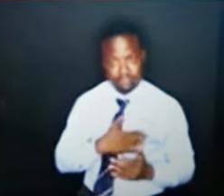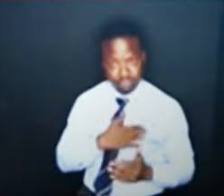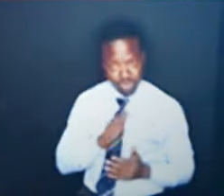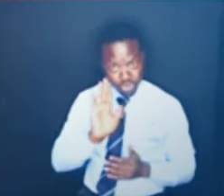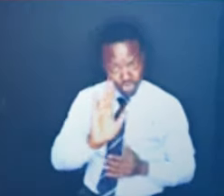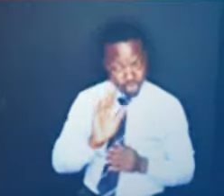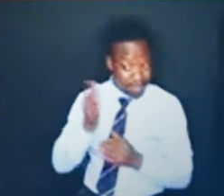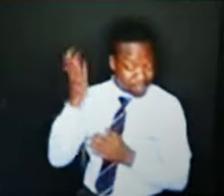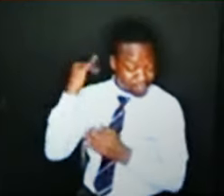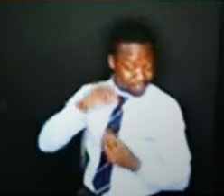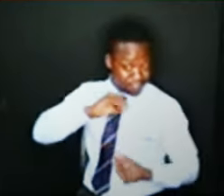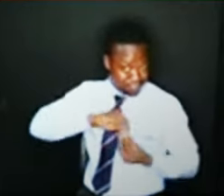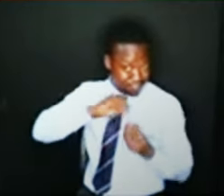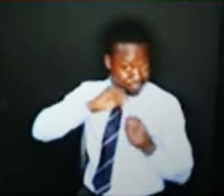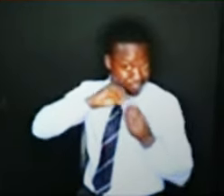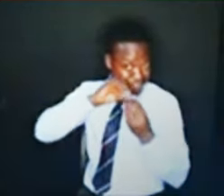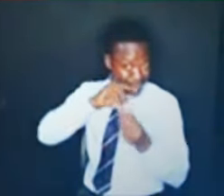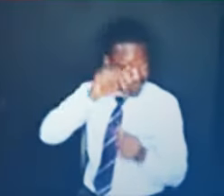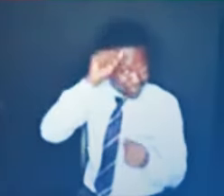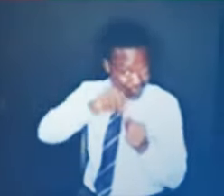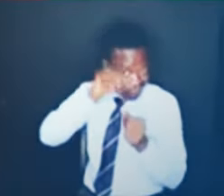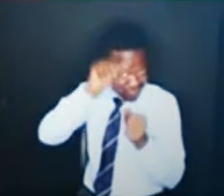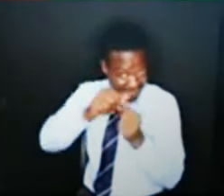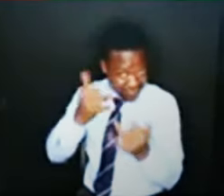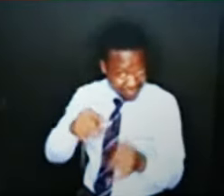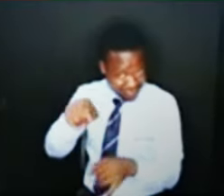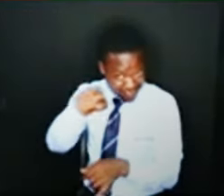remembering yours me jidi se o kai kai wo de no